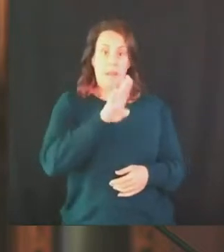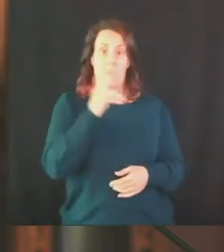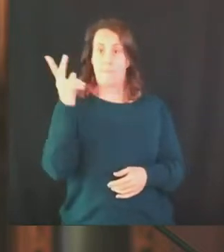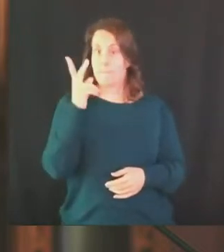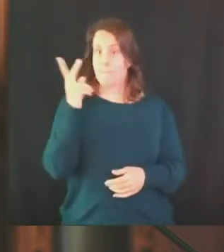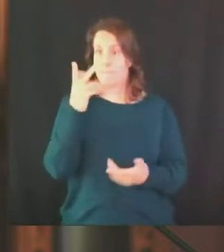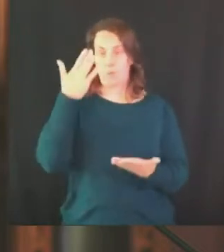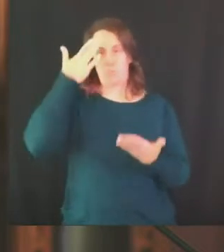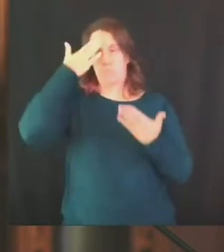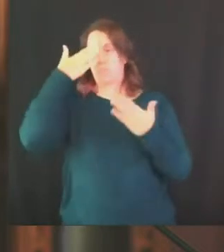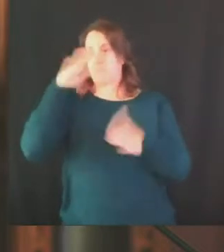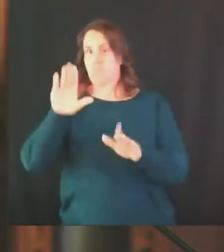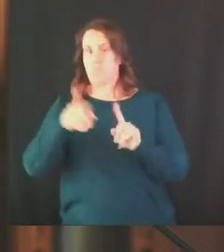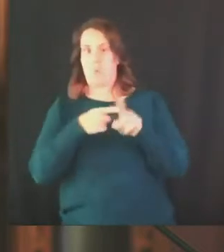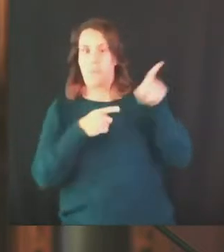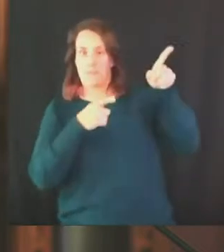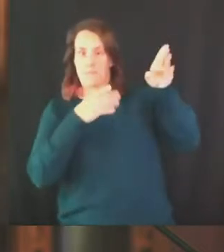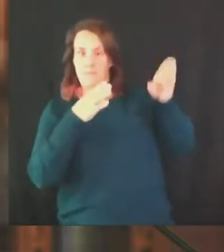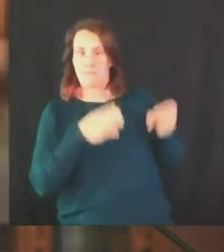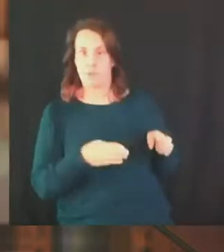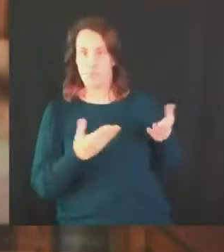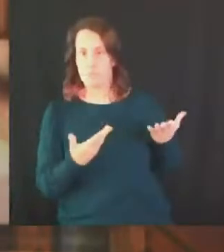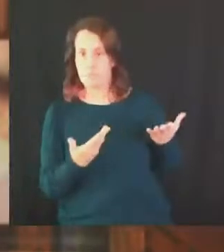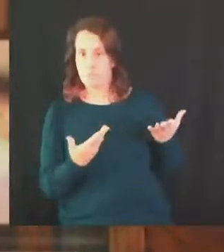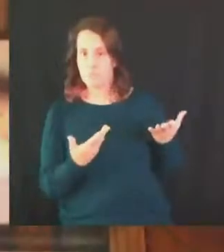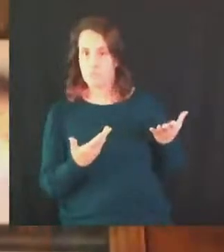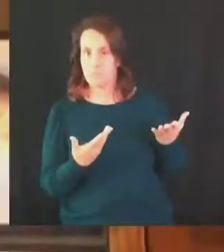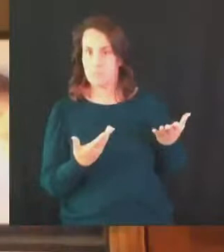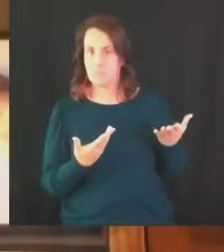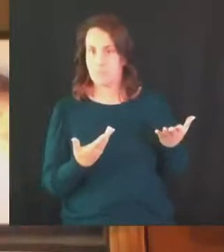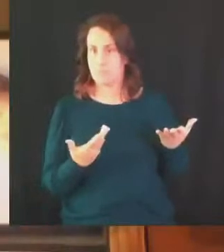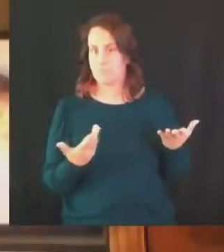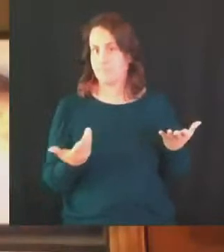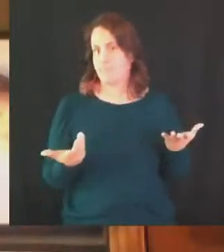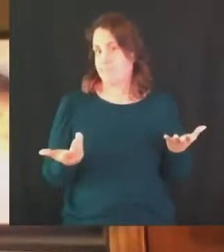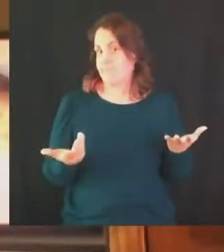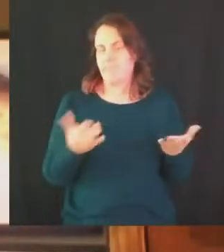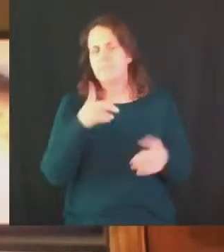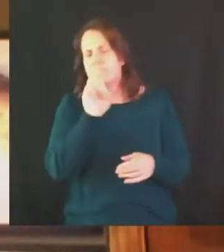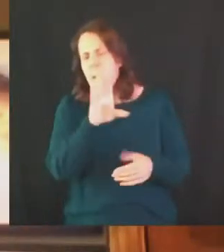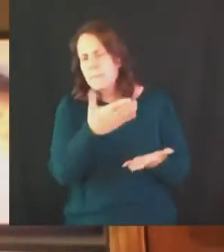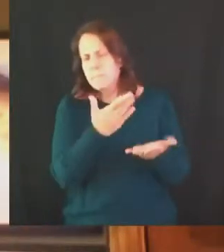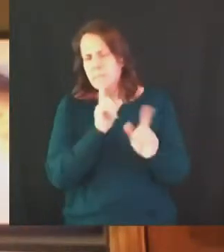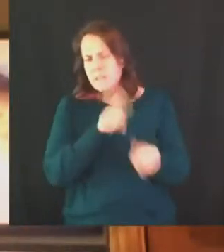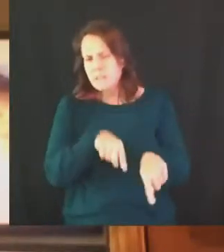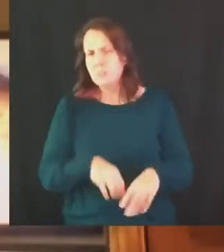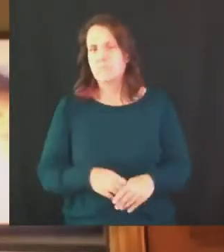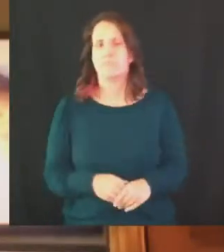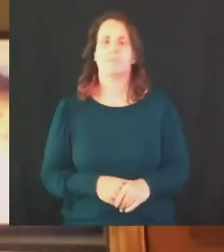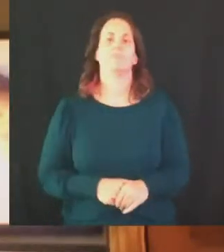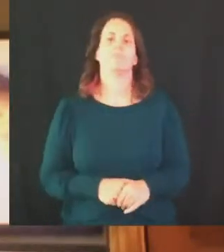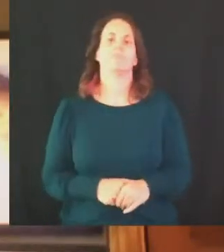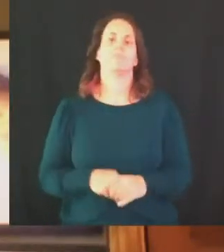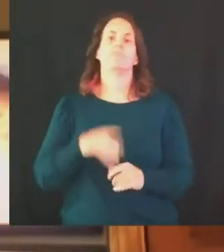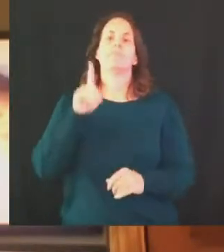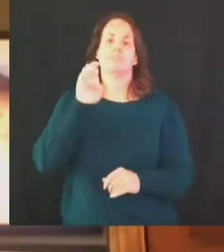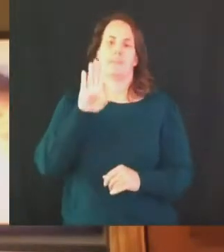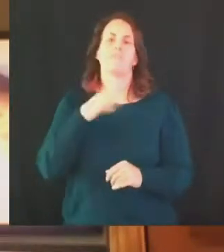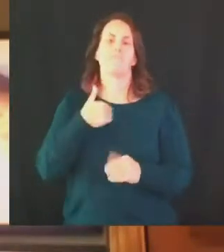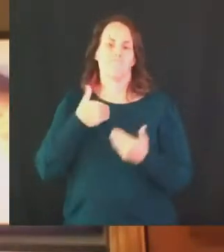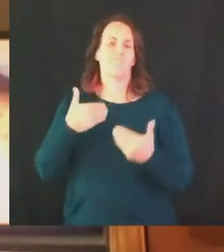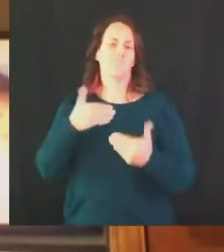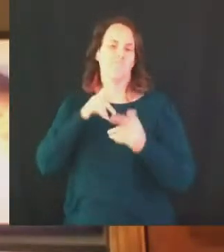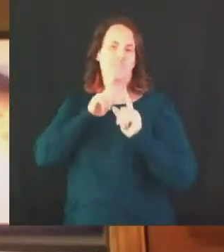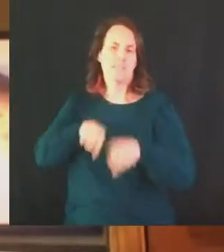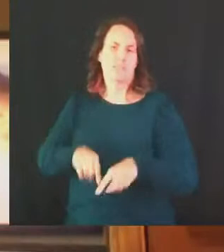your comments. You are absolutely correct, Secretary Palm. That would not be a decision or that we would participate in